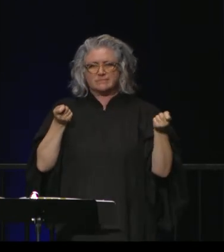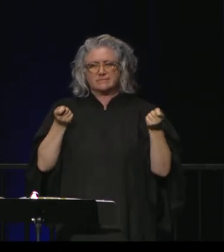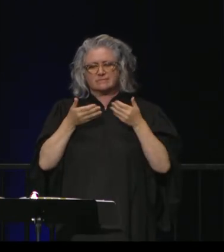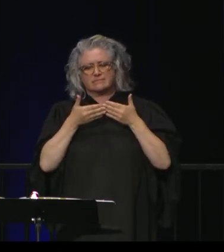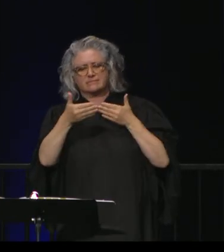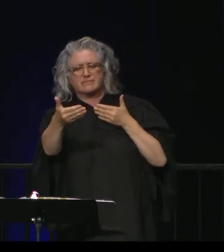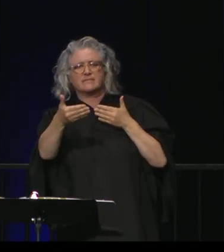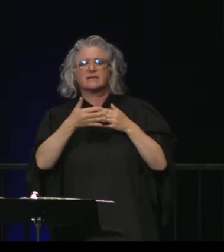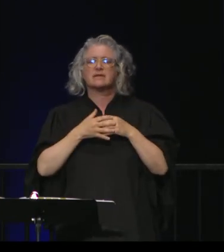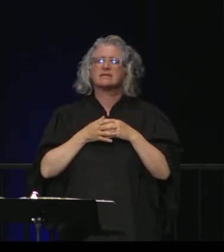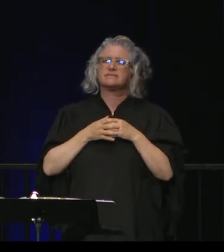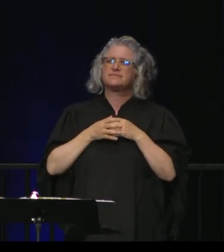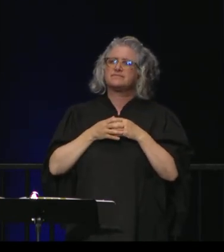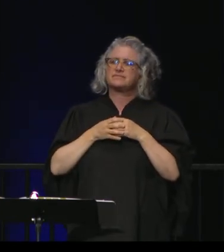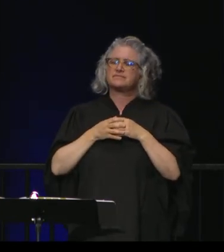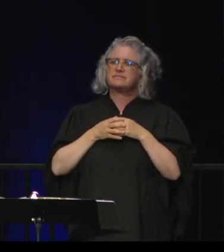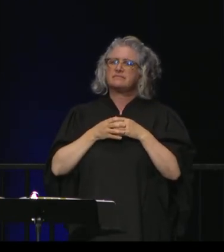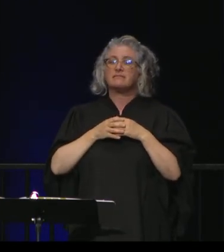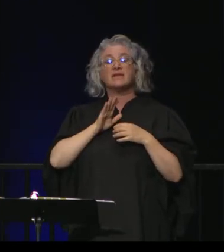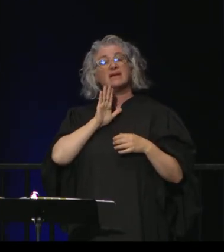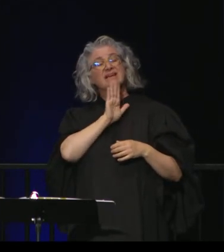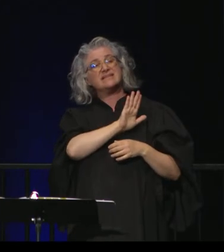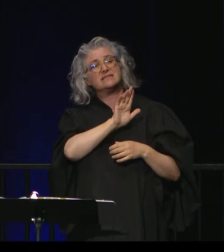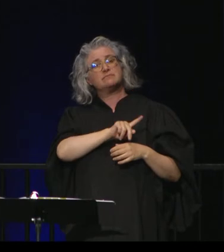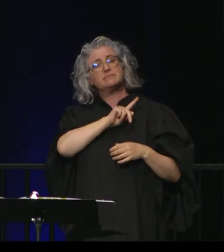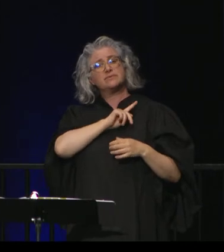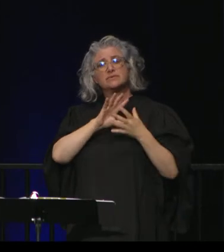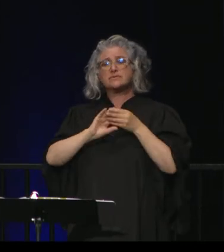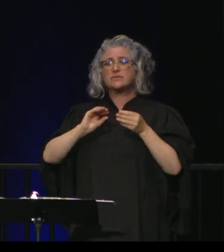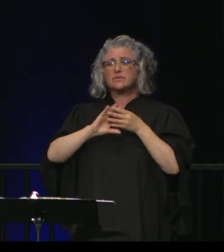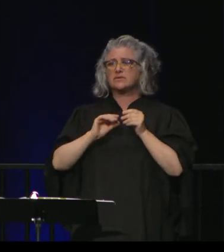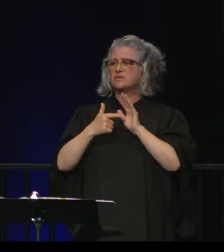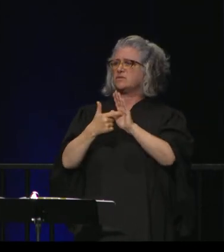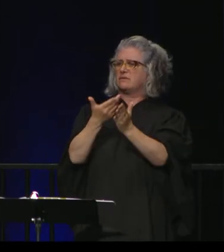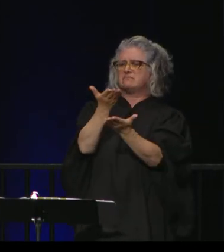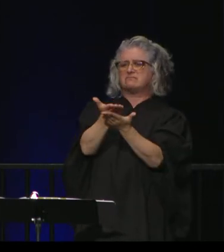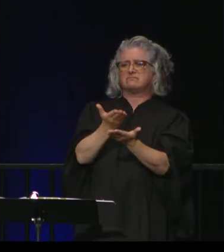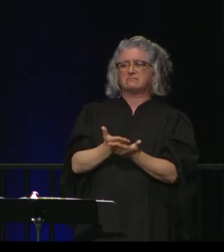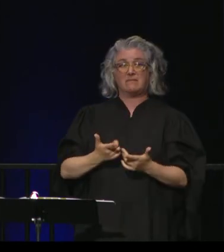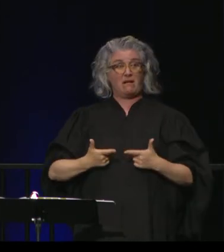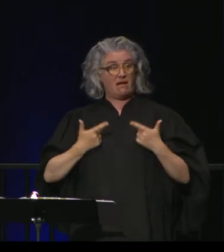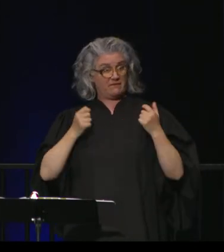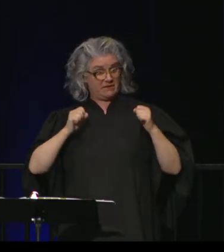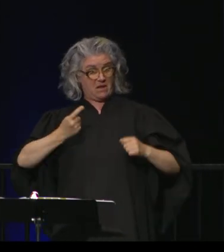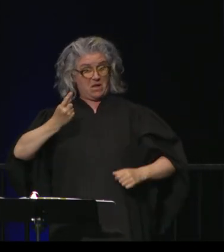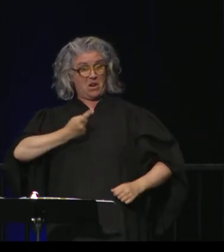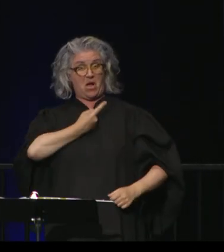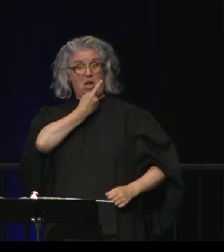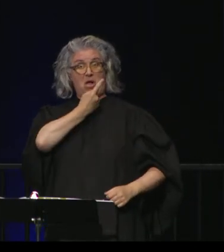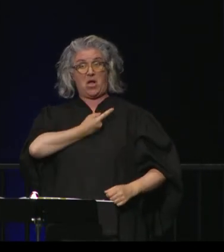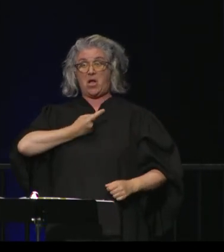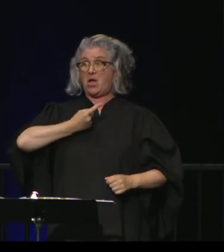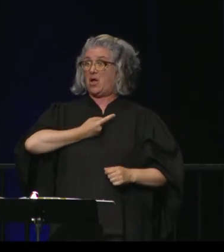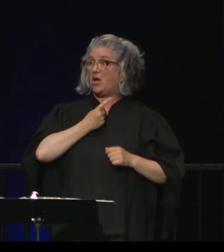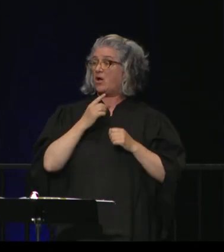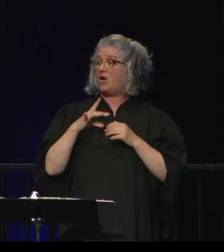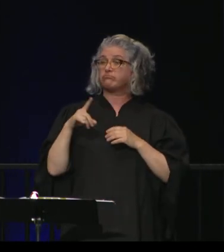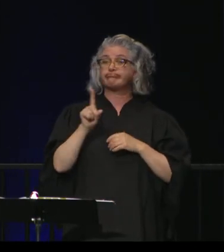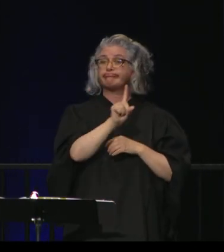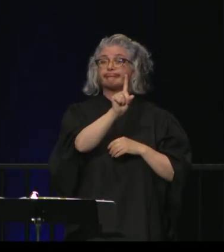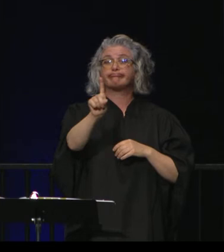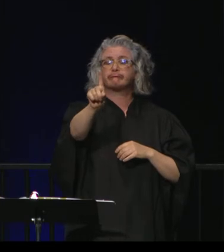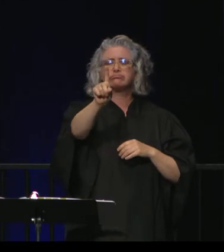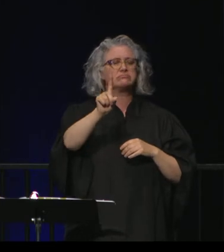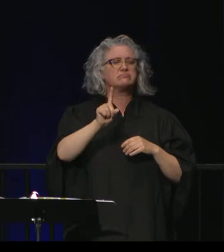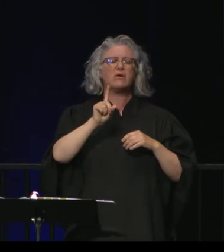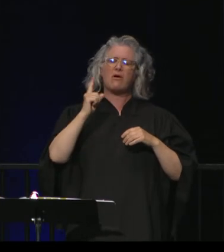Mandela's personal story demonstrates that we do not go through life alone, and we will always need the love and